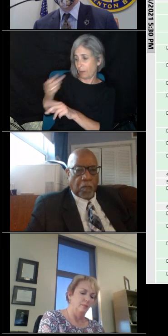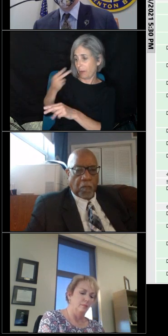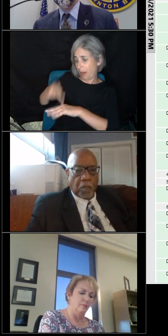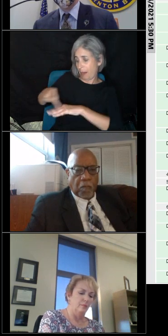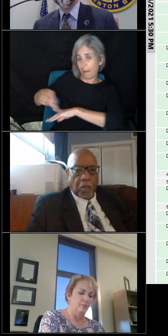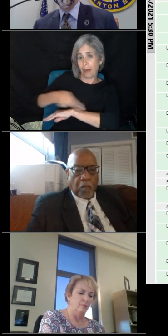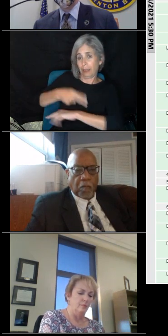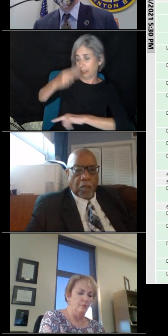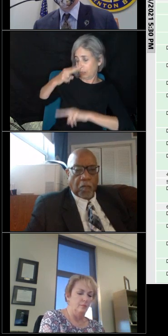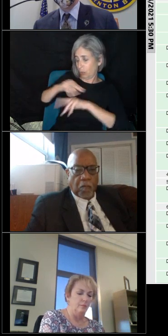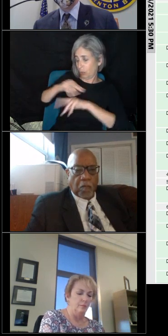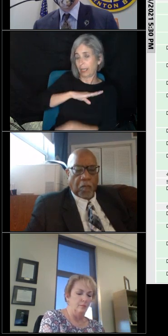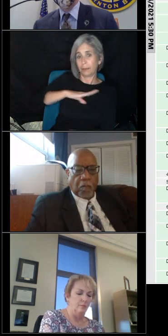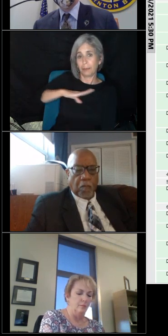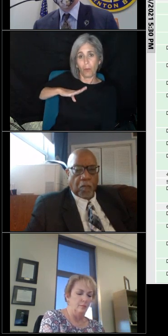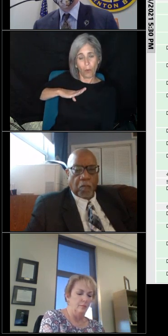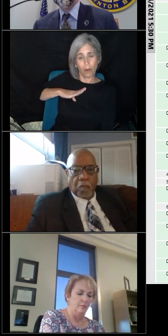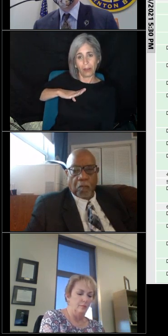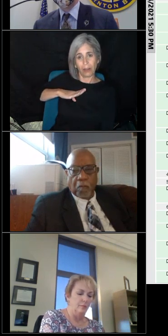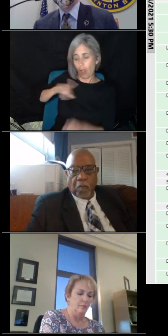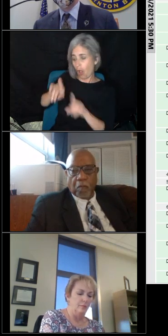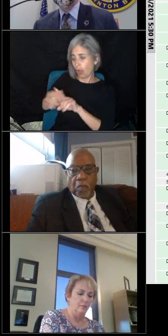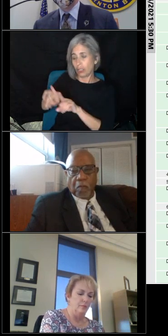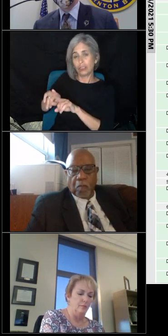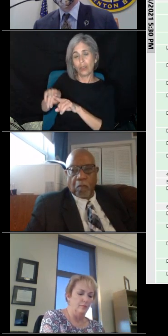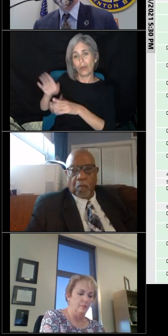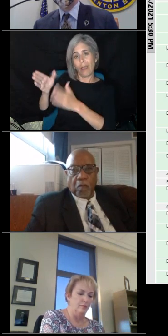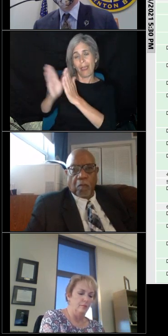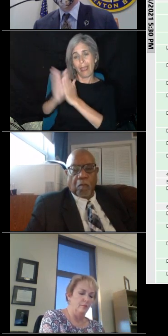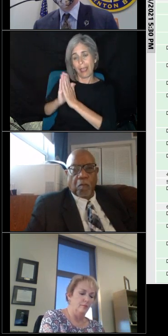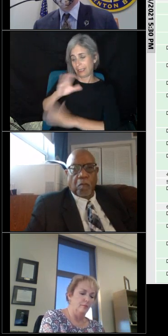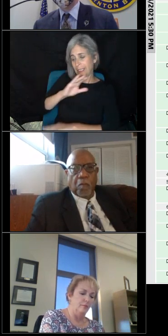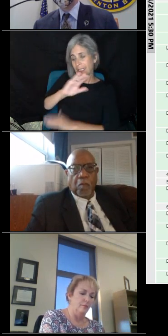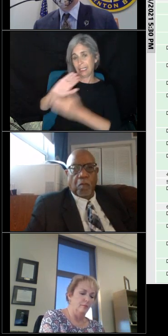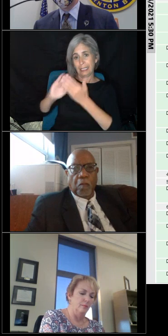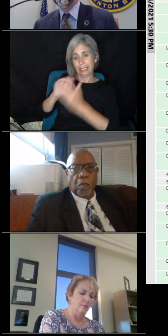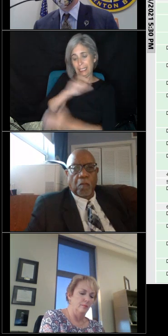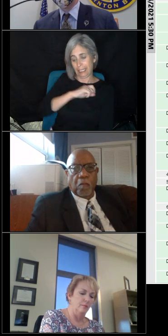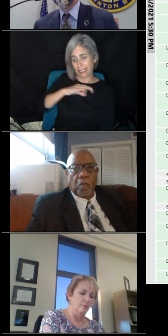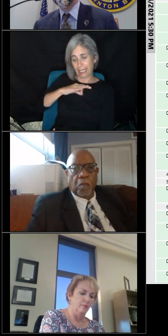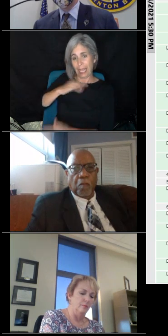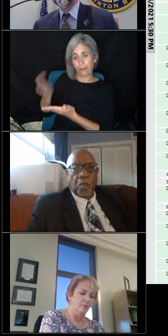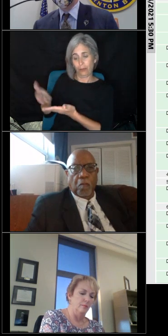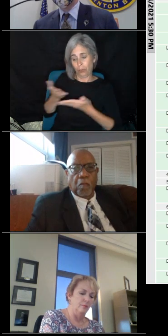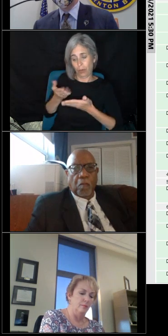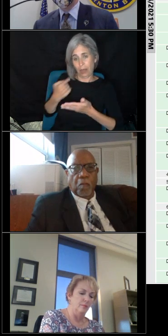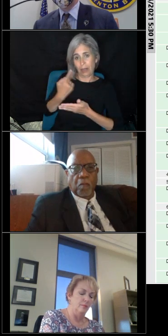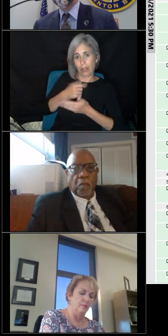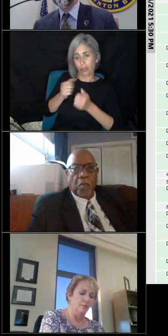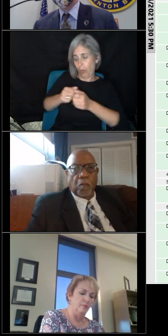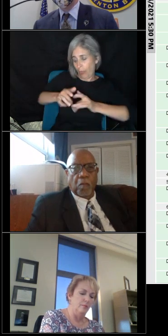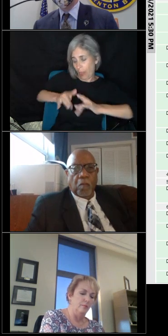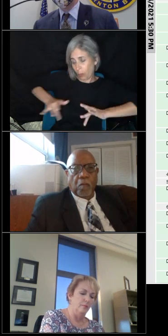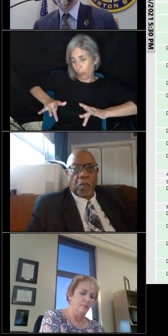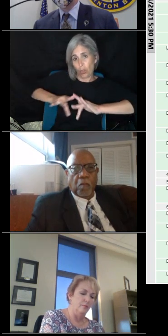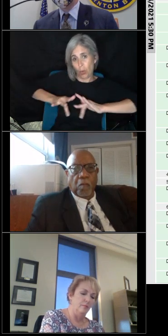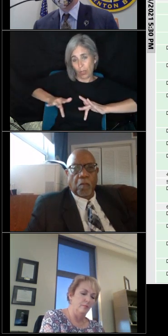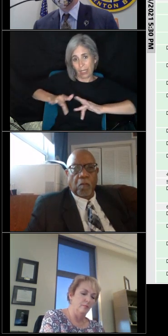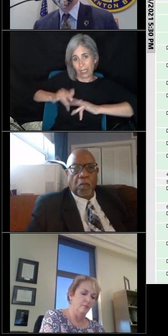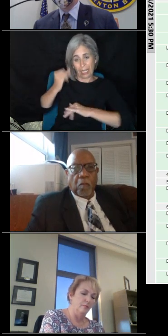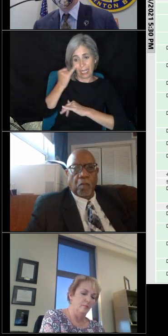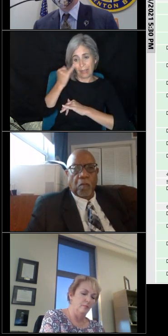board. And I'll also ask the city staff to provide us with a recording, whether it's